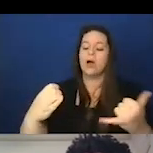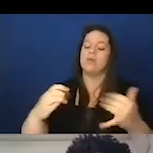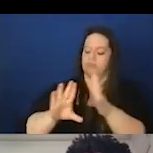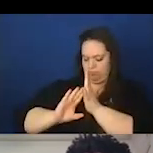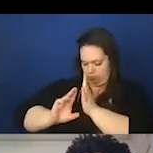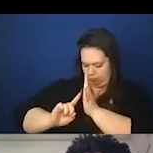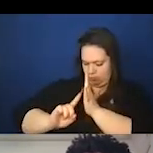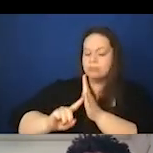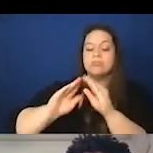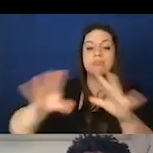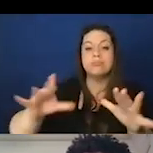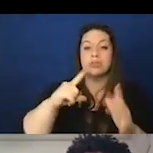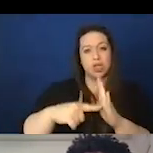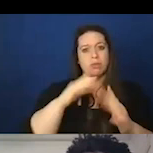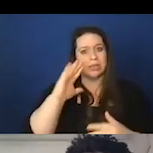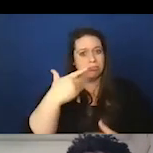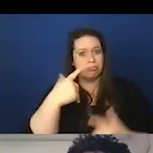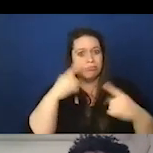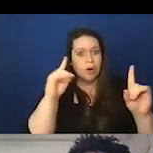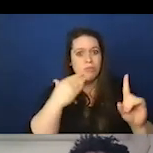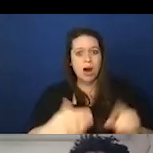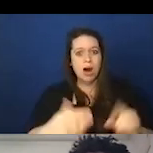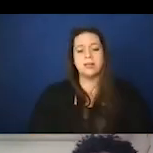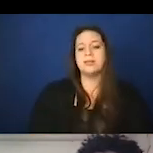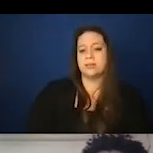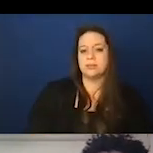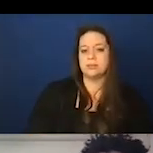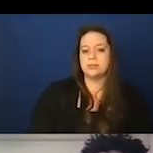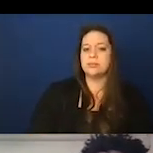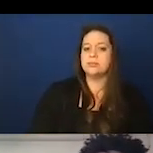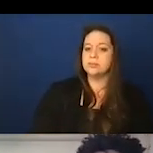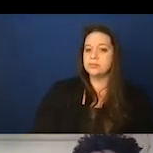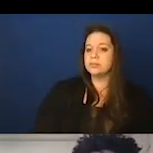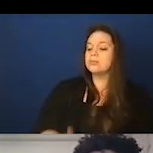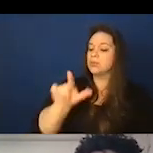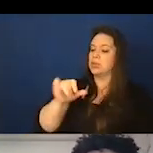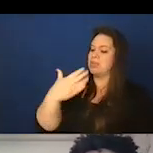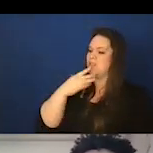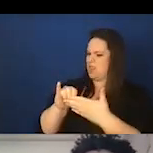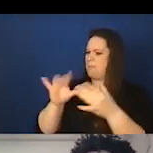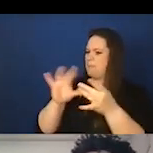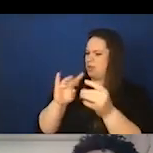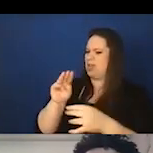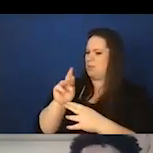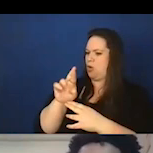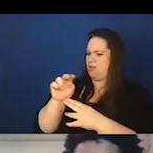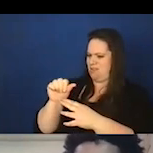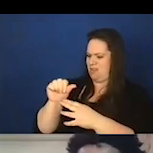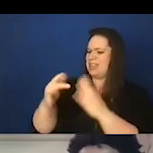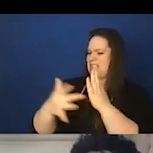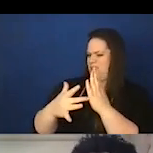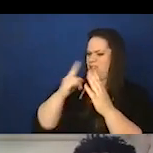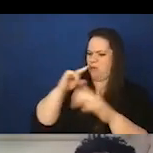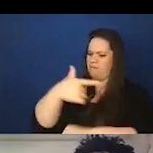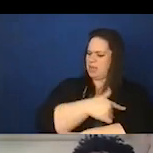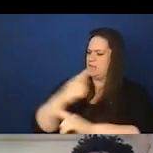well. Thank you for that. Yeah, and thank you for mentioning how long the mRNA technology has been around.